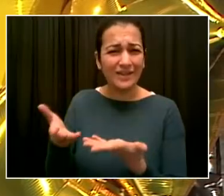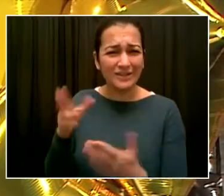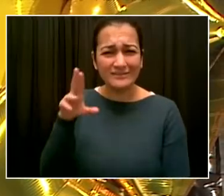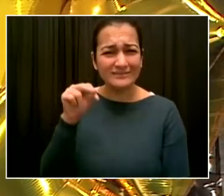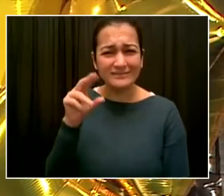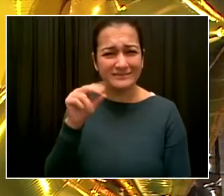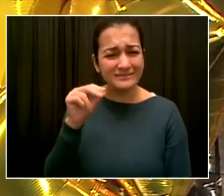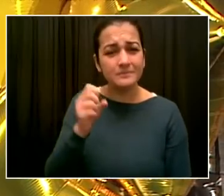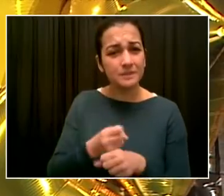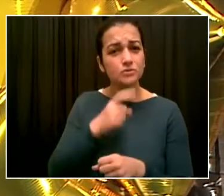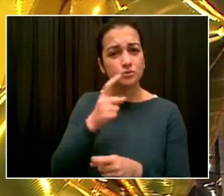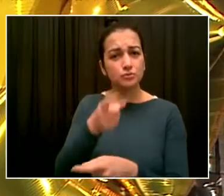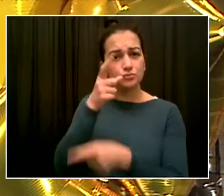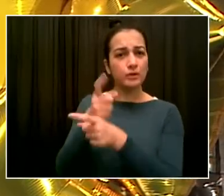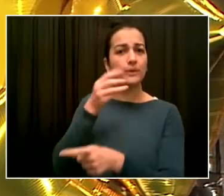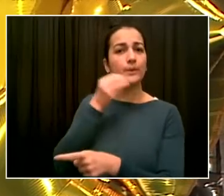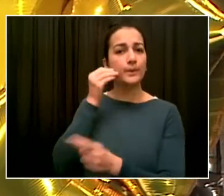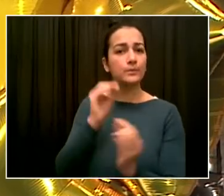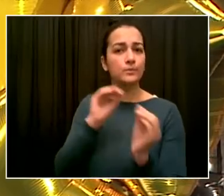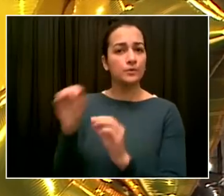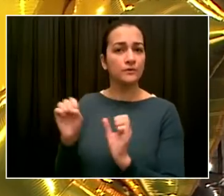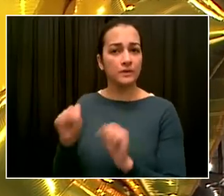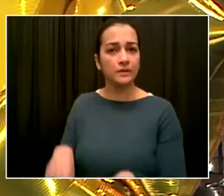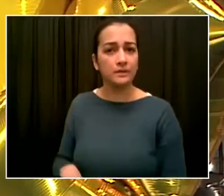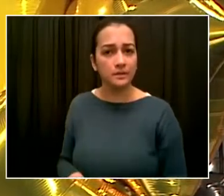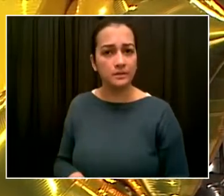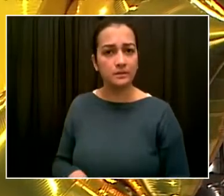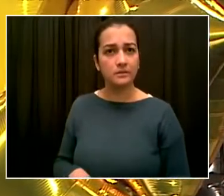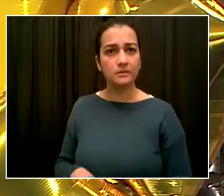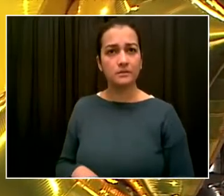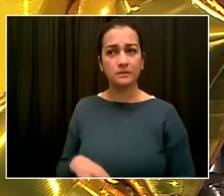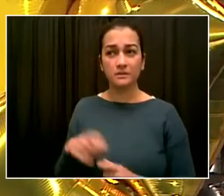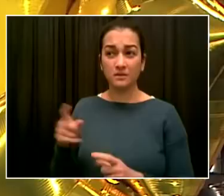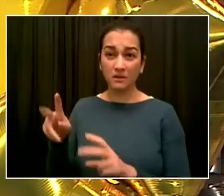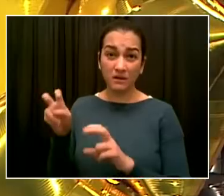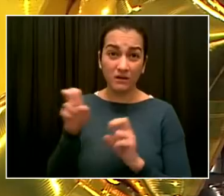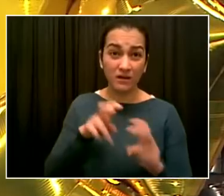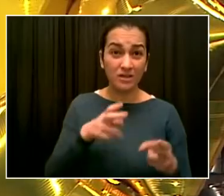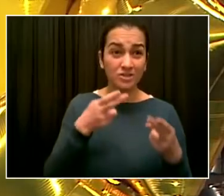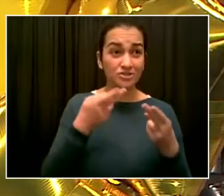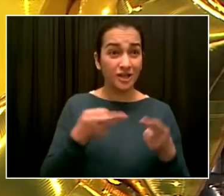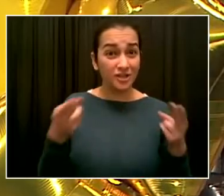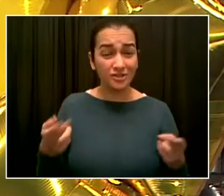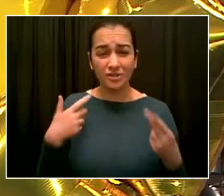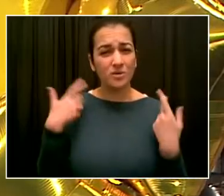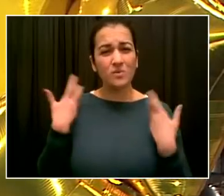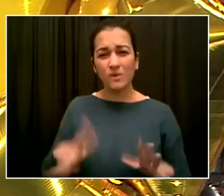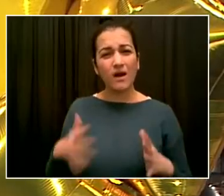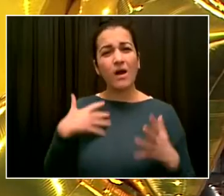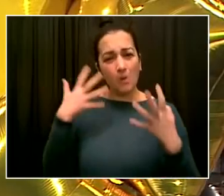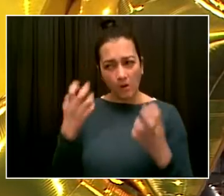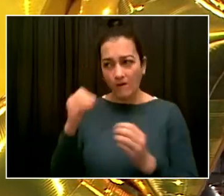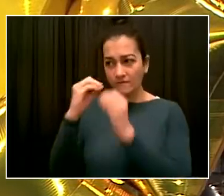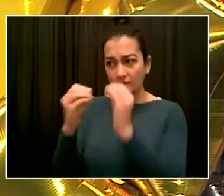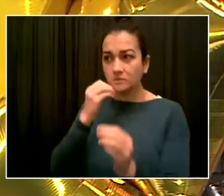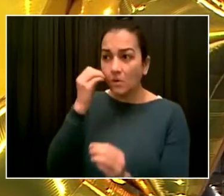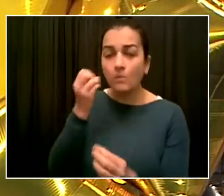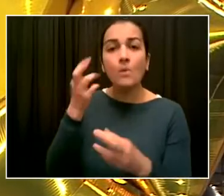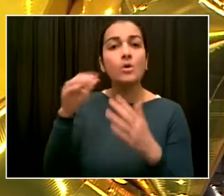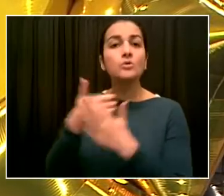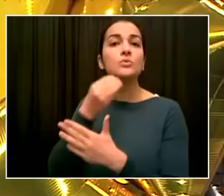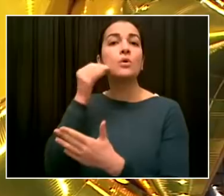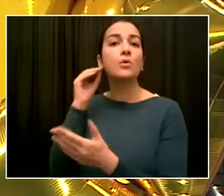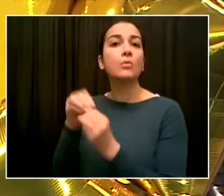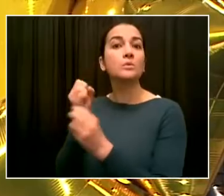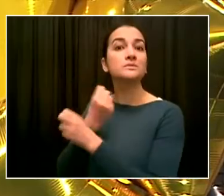anyone in the lurch. We don't want anyone to end up without a home. So we'll make sure that our folks at